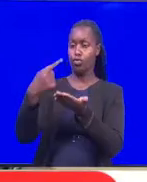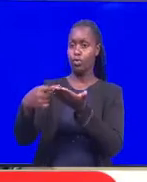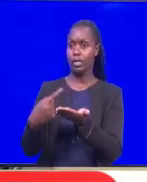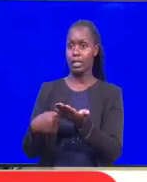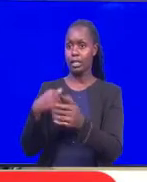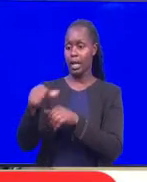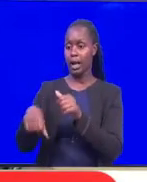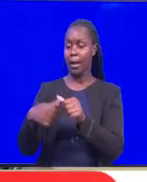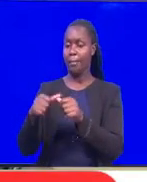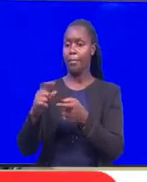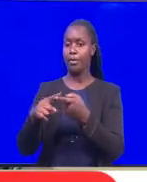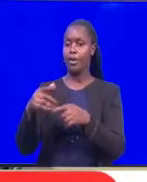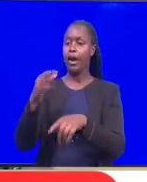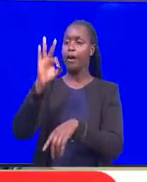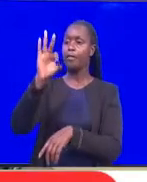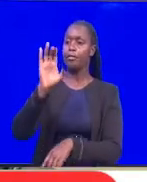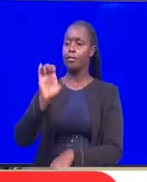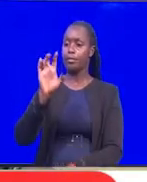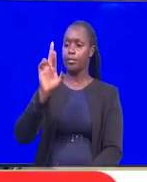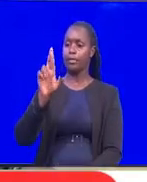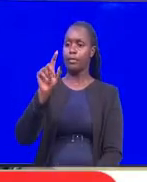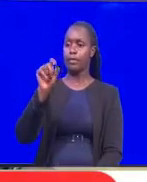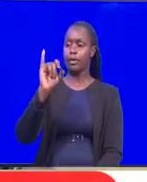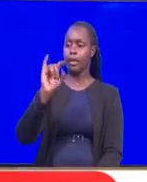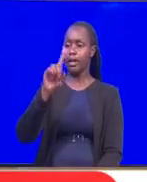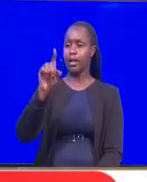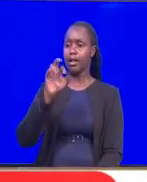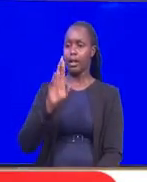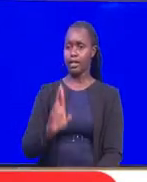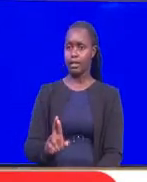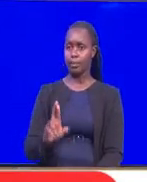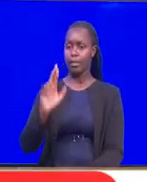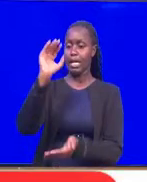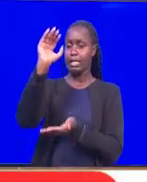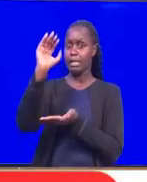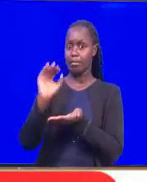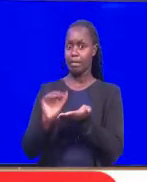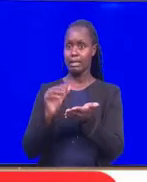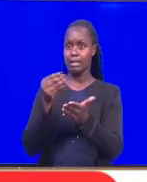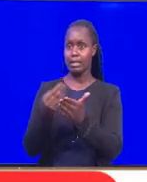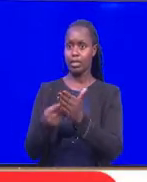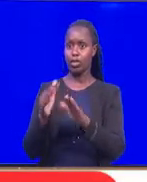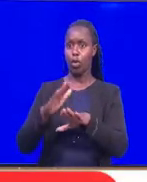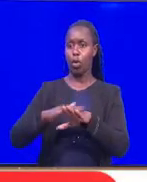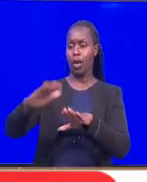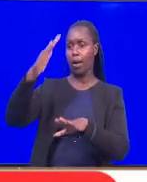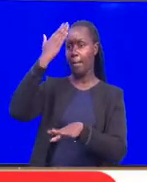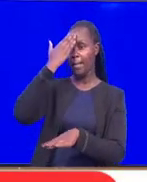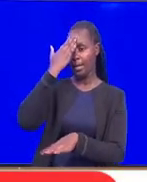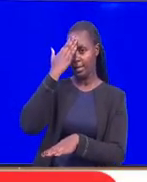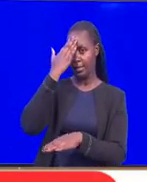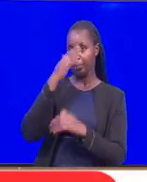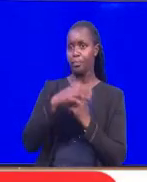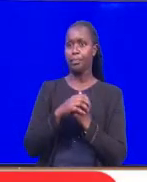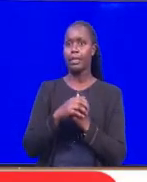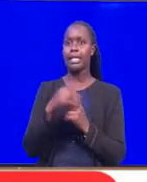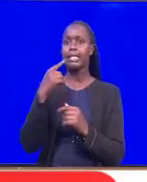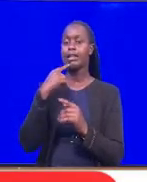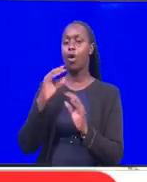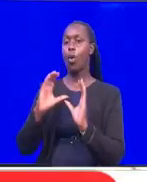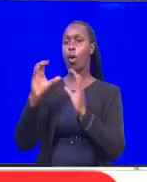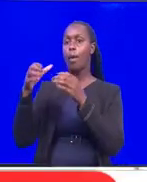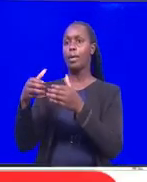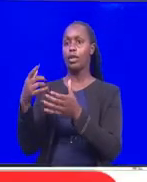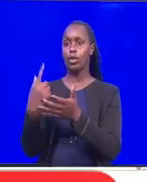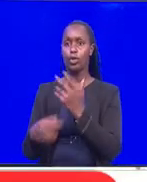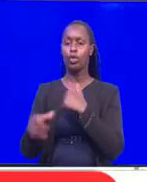subsidy program on Monday, 8th April 2024. Linturi previously advised the farming community not to give in